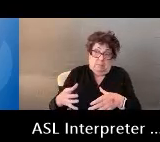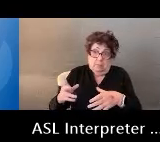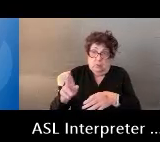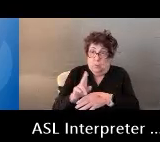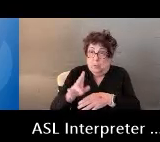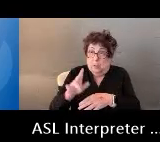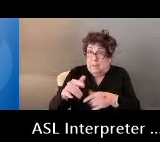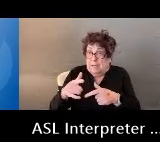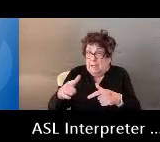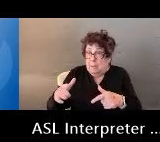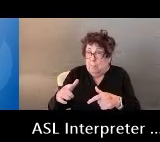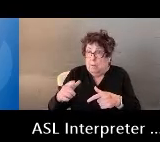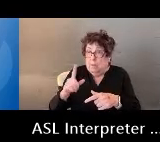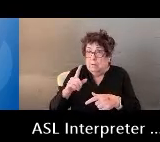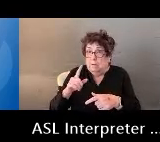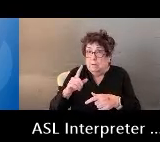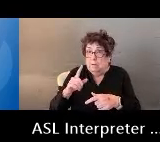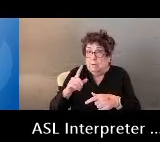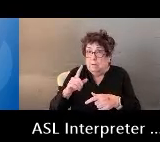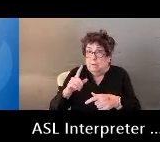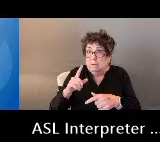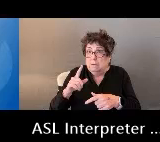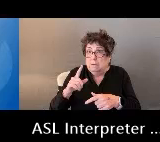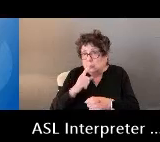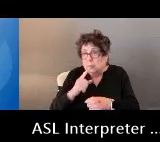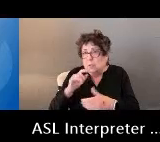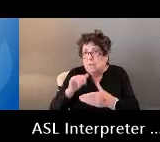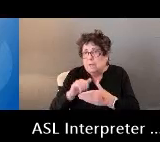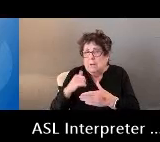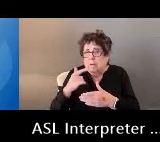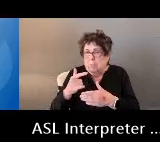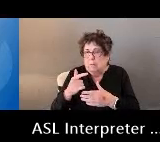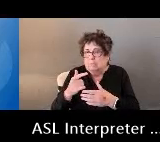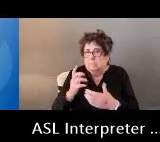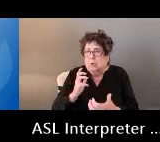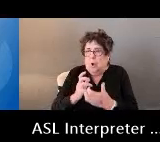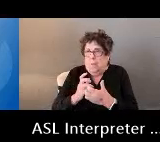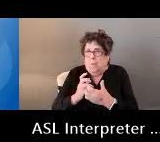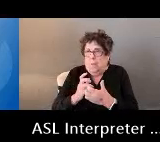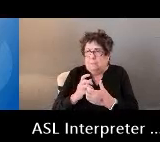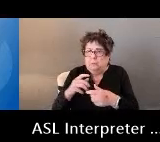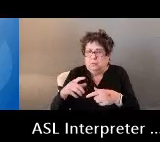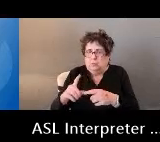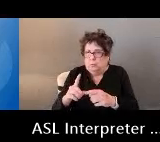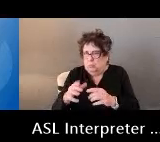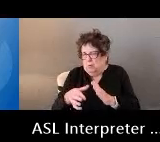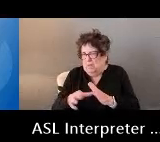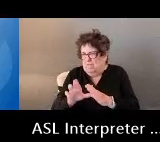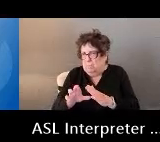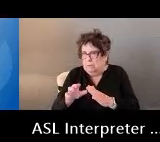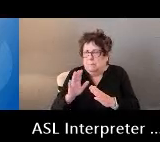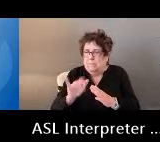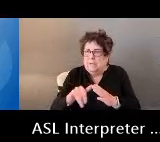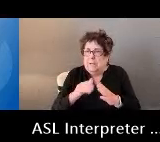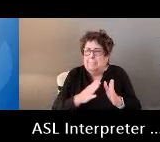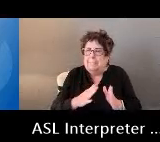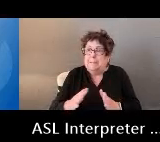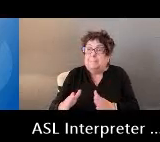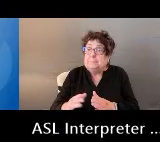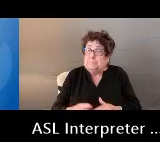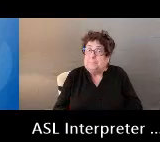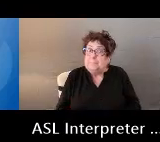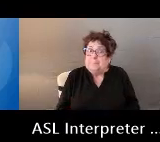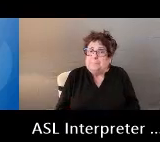accommodated during reviews to the plan. So that provides you a little bit of a high summary